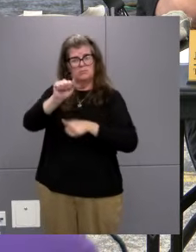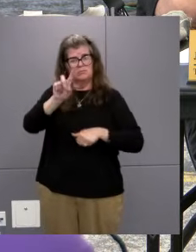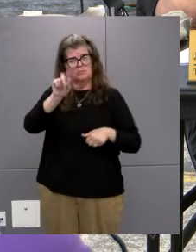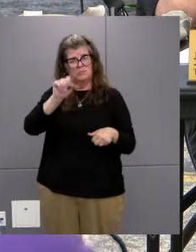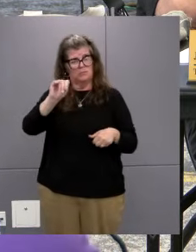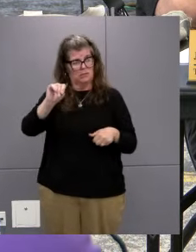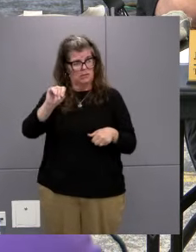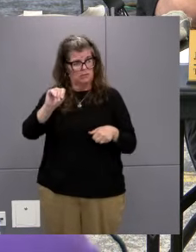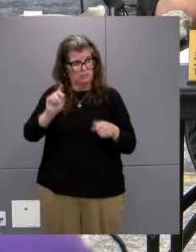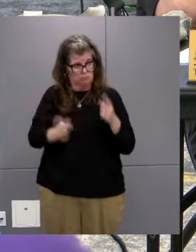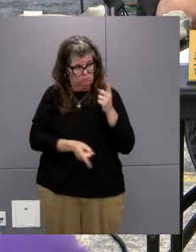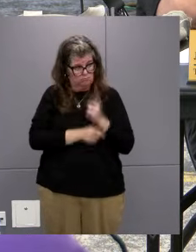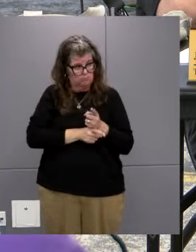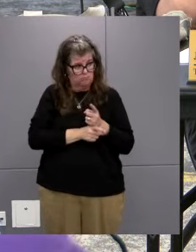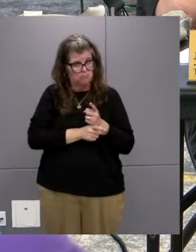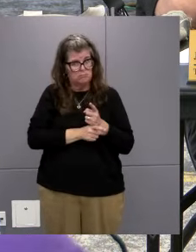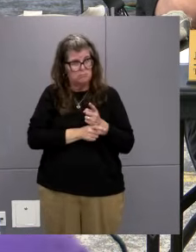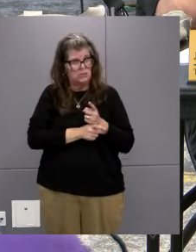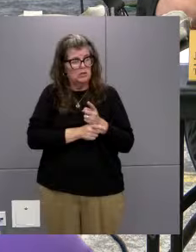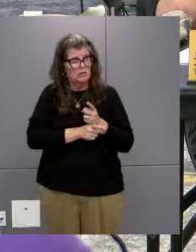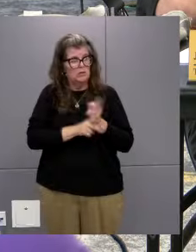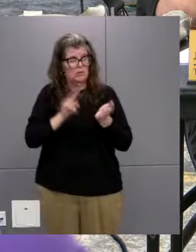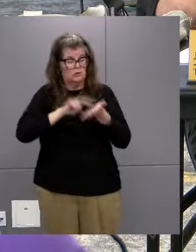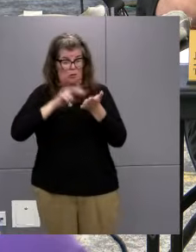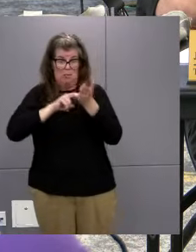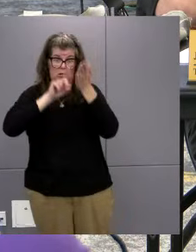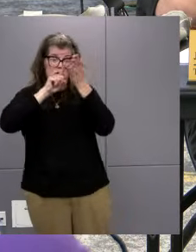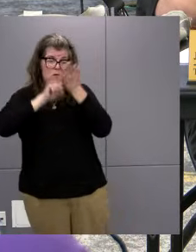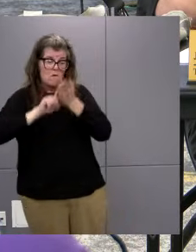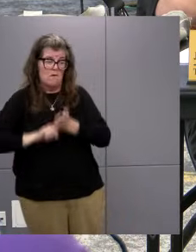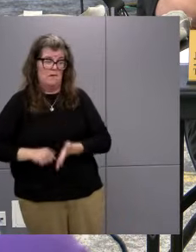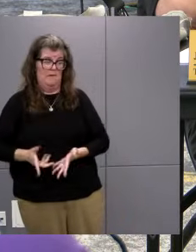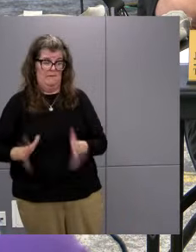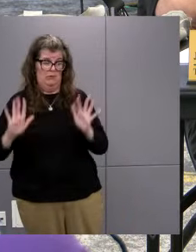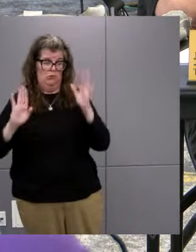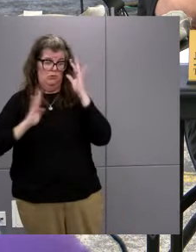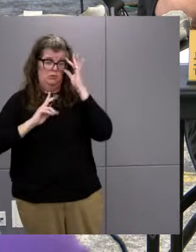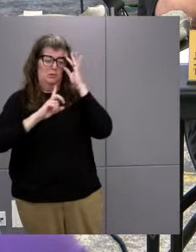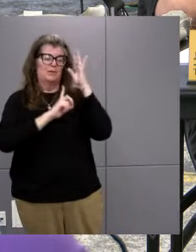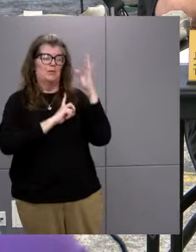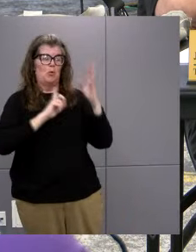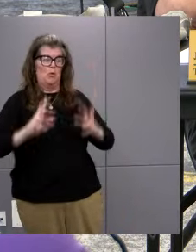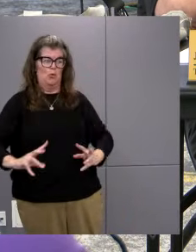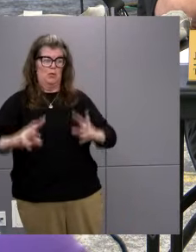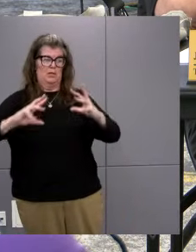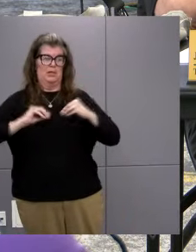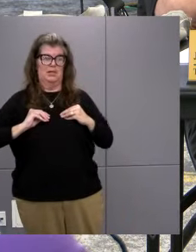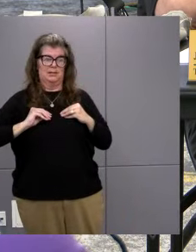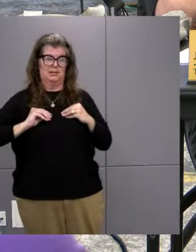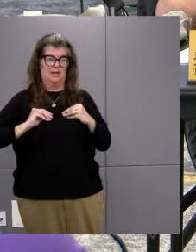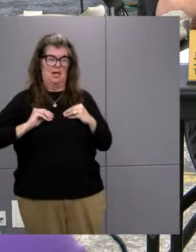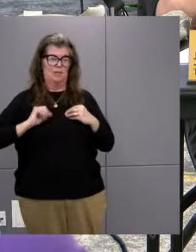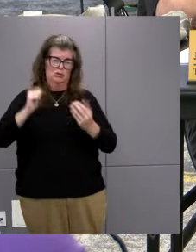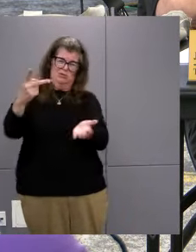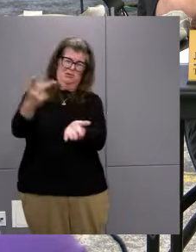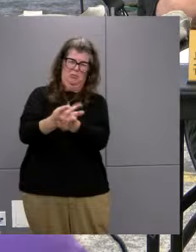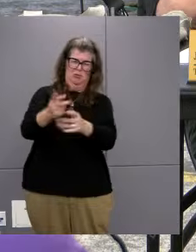Correct. Okay. So that when the audit's done, the board can only accept the audit. It doesn't approve it.